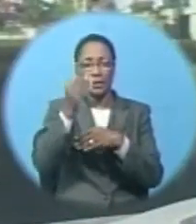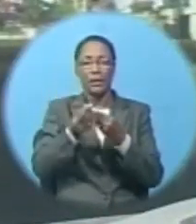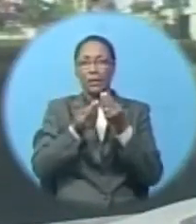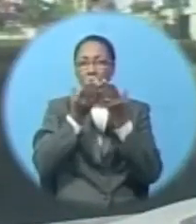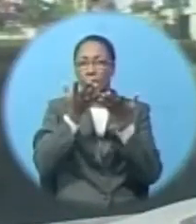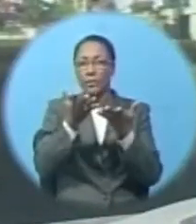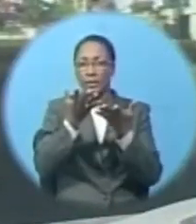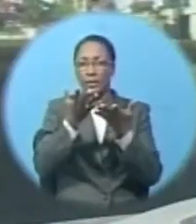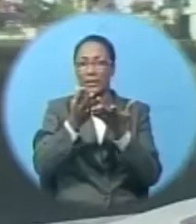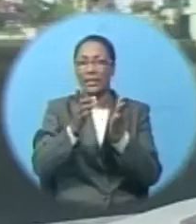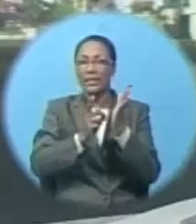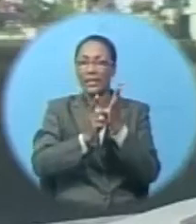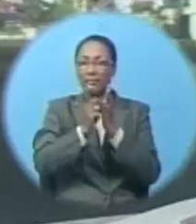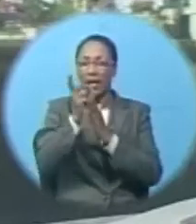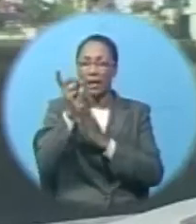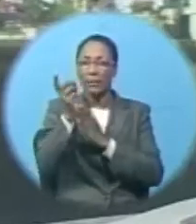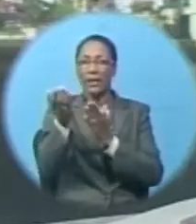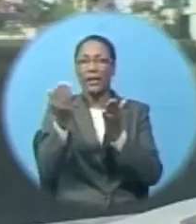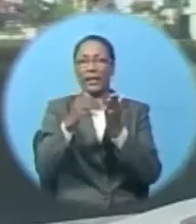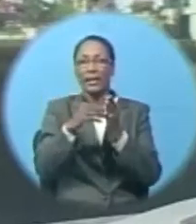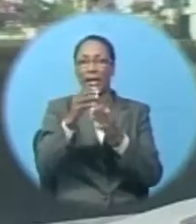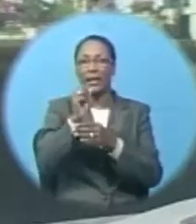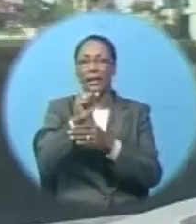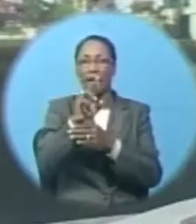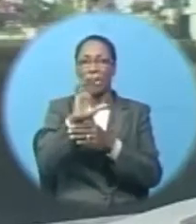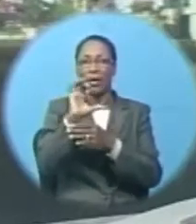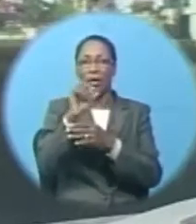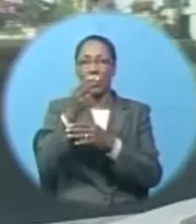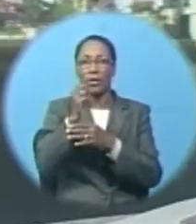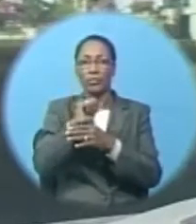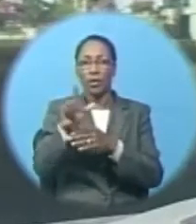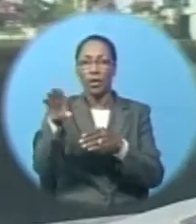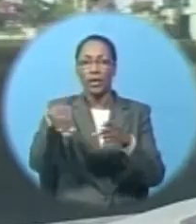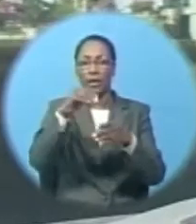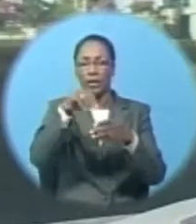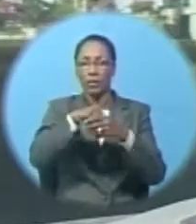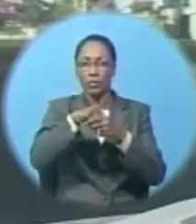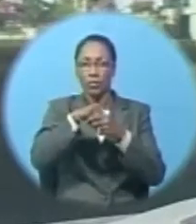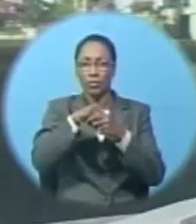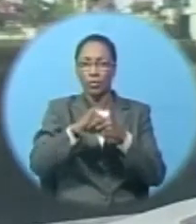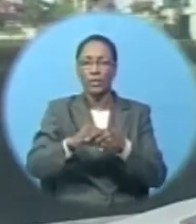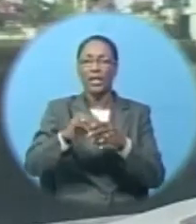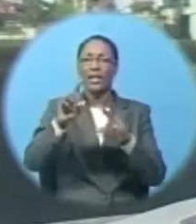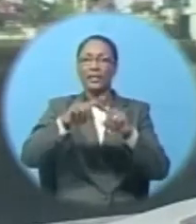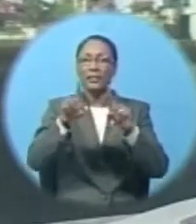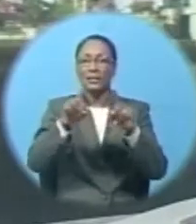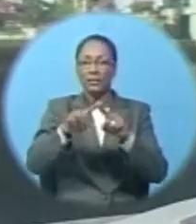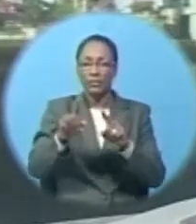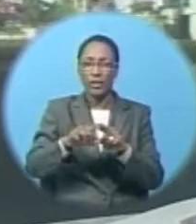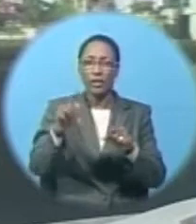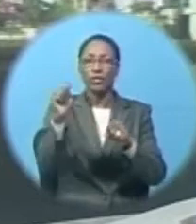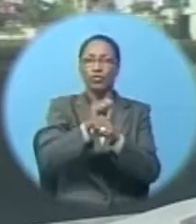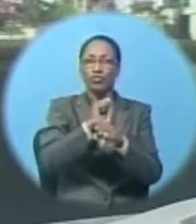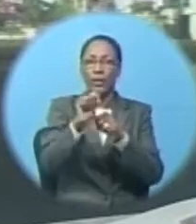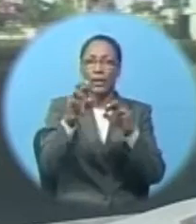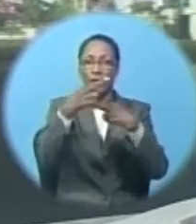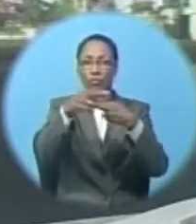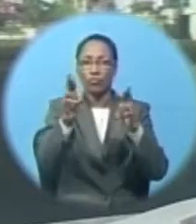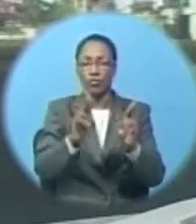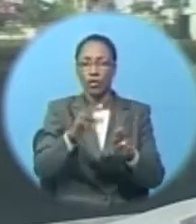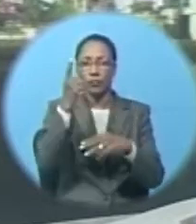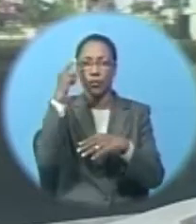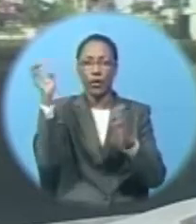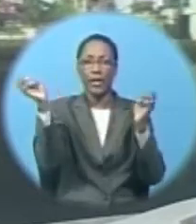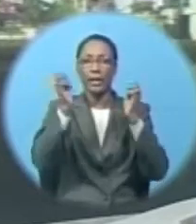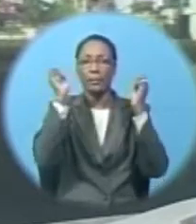the proposed redevelopment at Arch Hall has included the provision of significant facilities for training of emergency ambulance